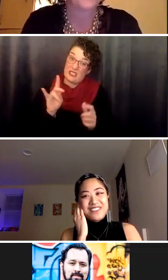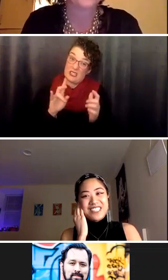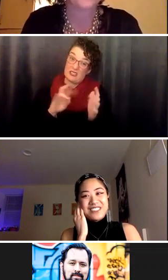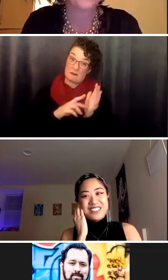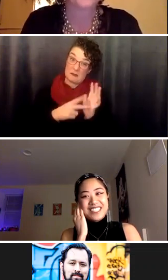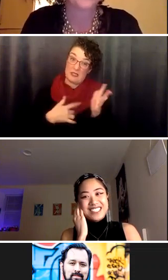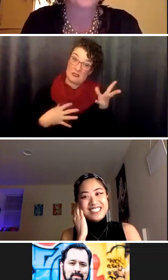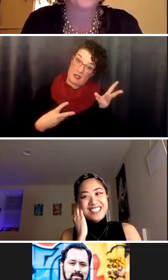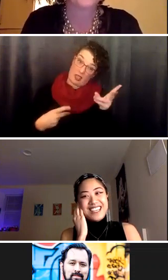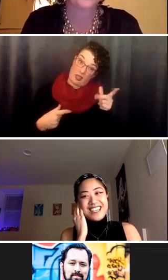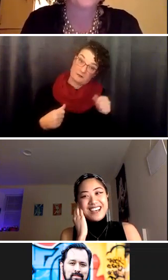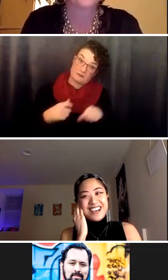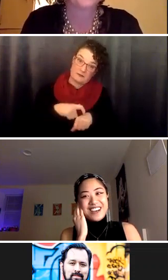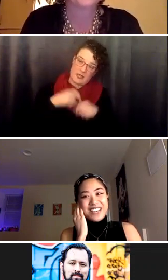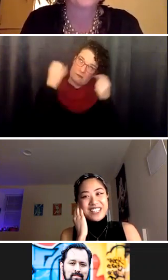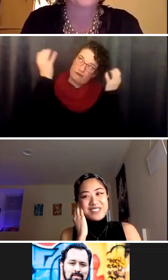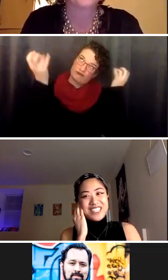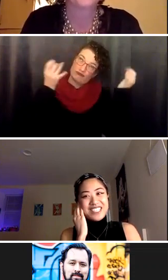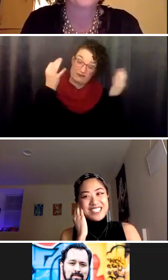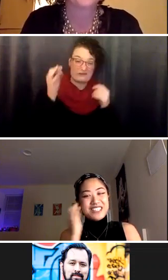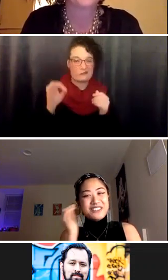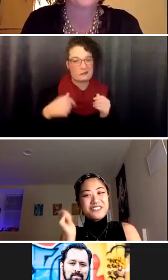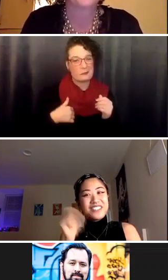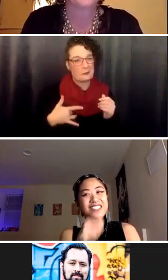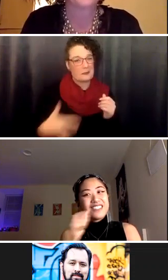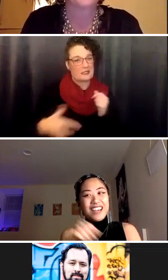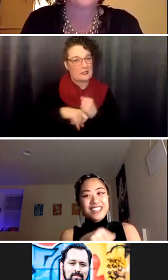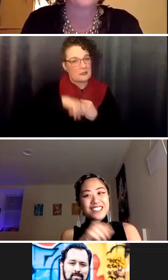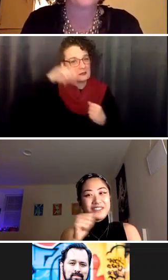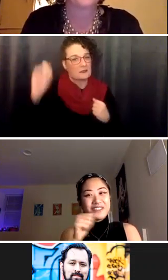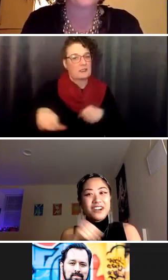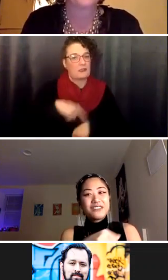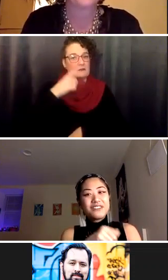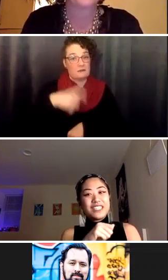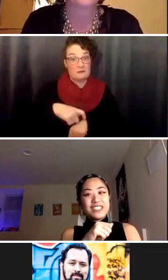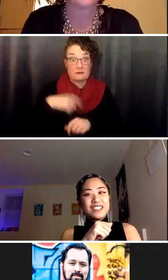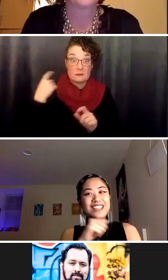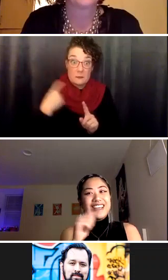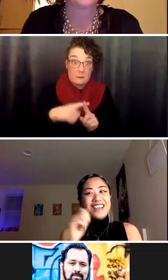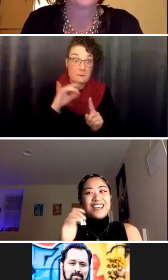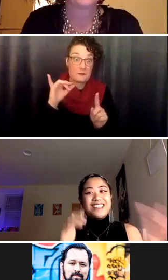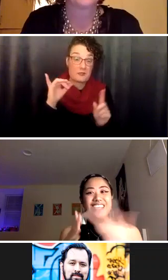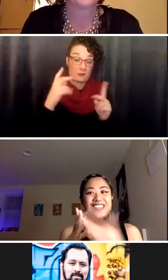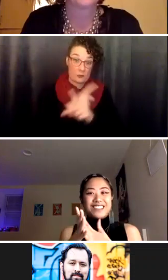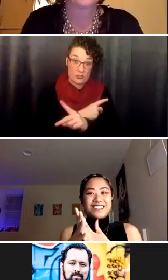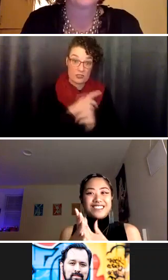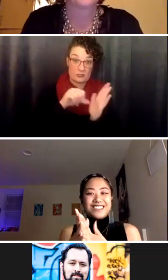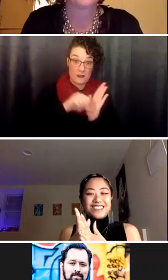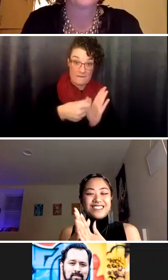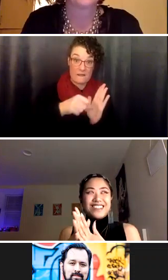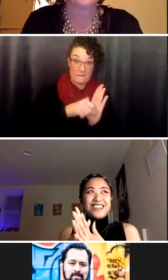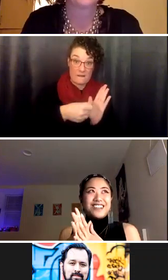long time to do things. And especially like the physical act of carving and then,